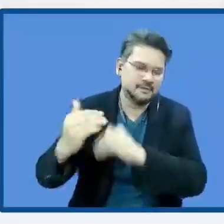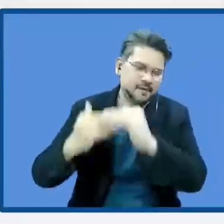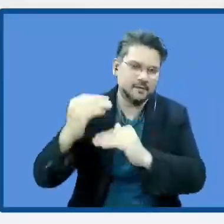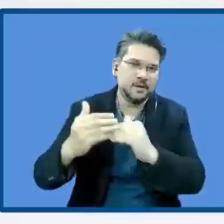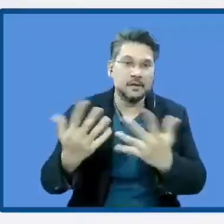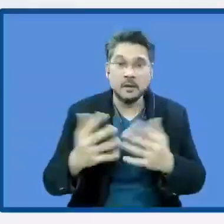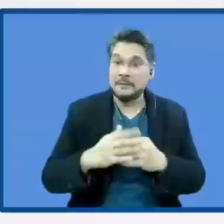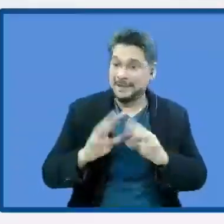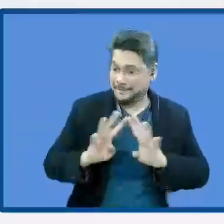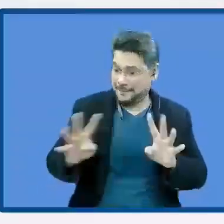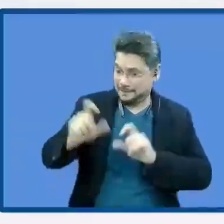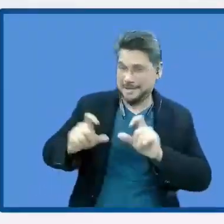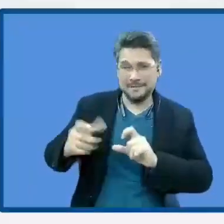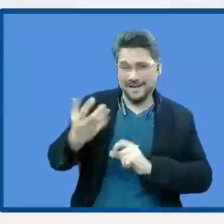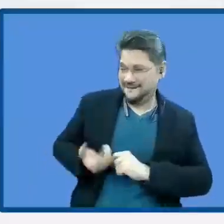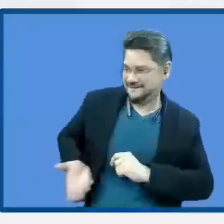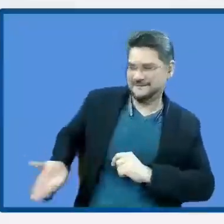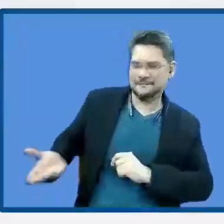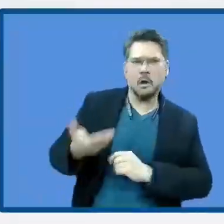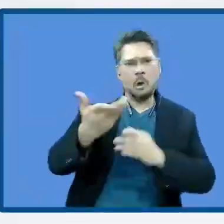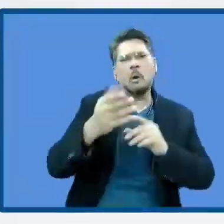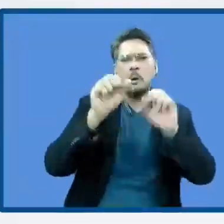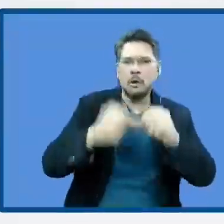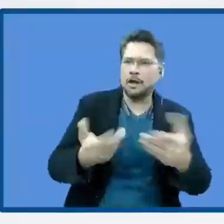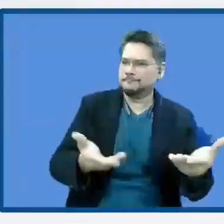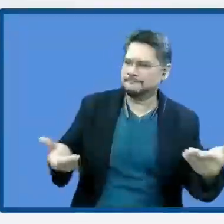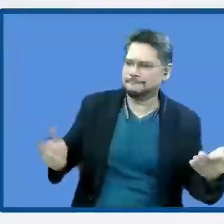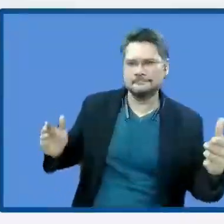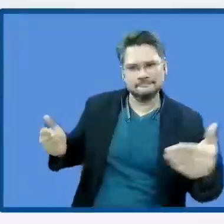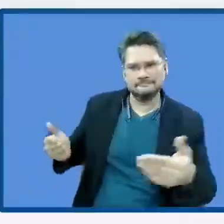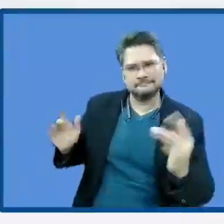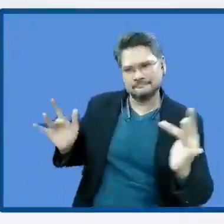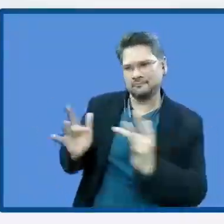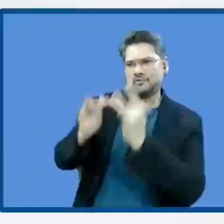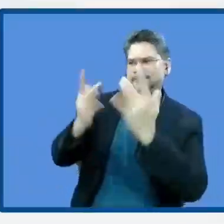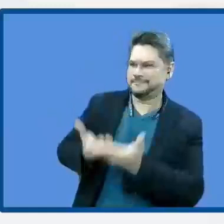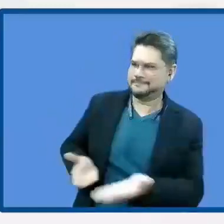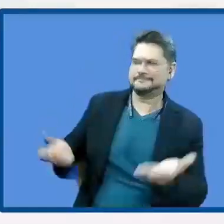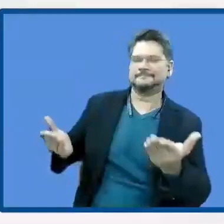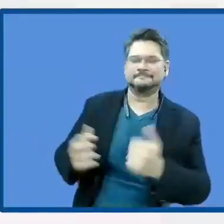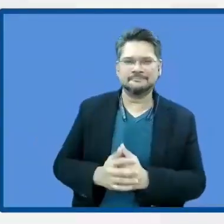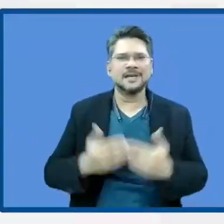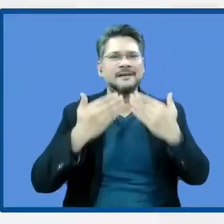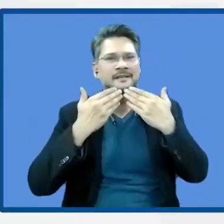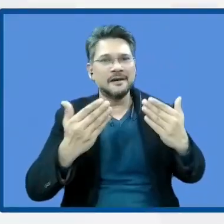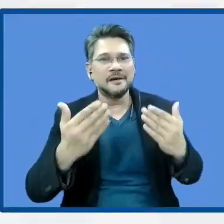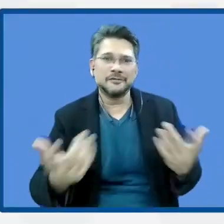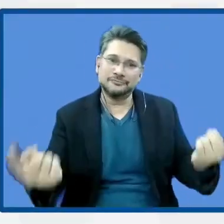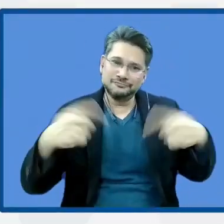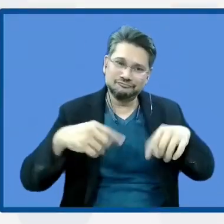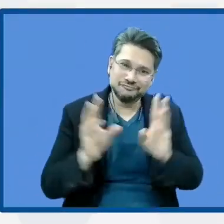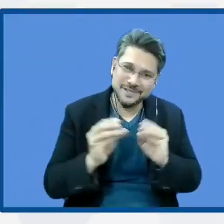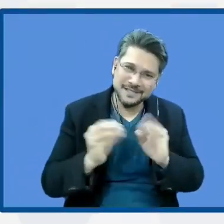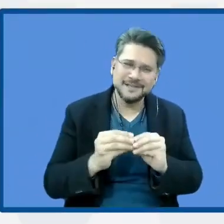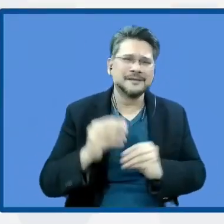to talk to them directly. Thank you very much for attending this meeting, and thank you to the panelists and experts. And Andrew,